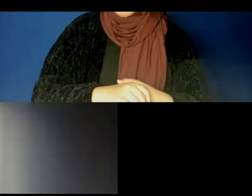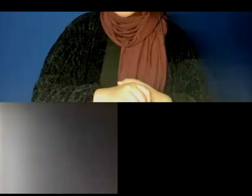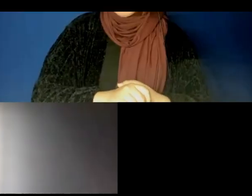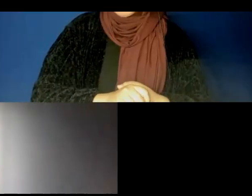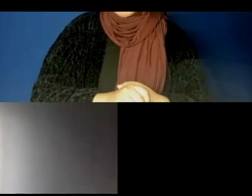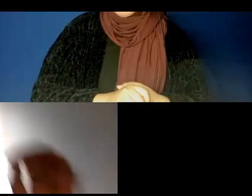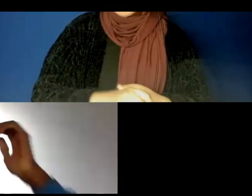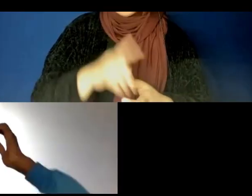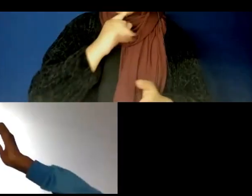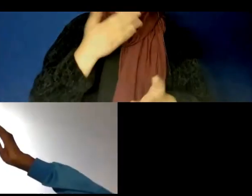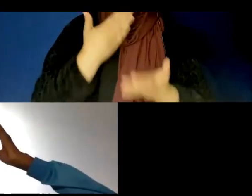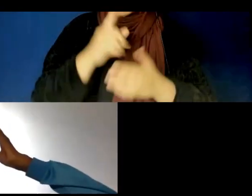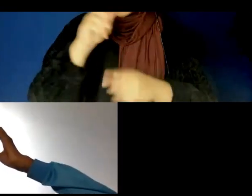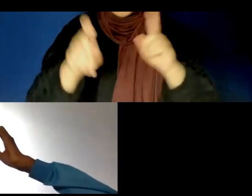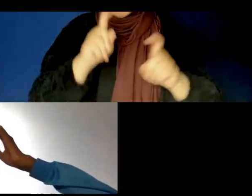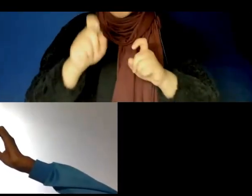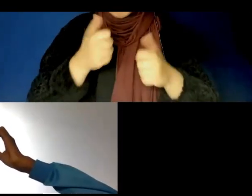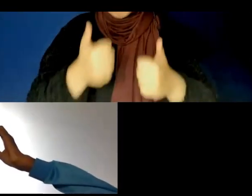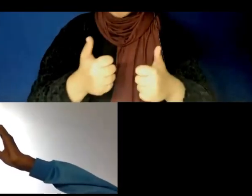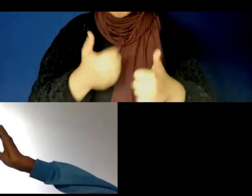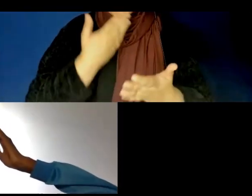These are really good questions, by the way.